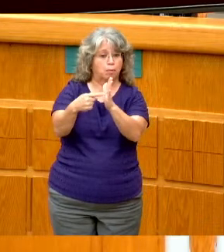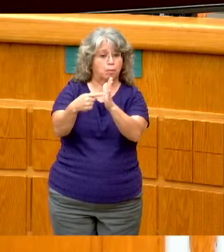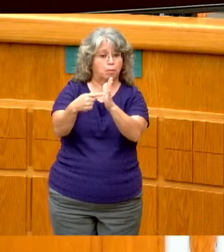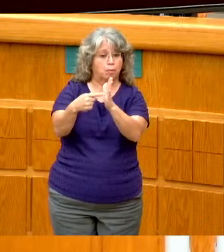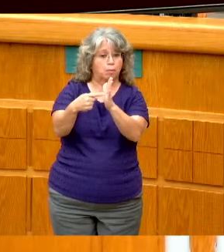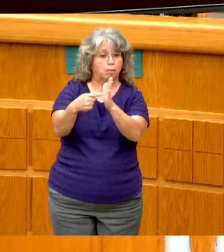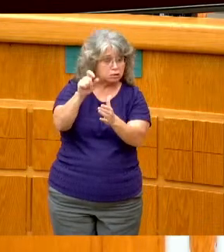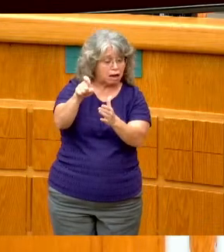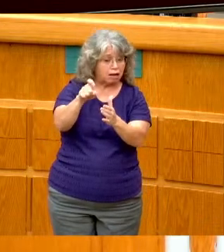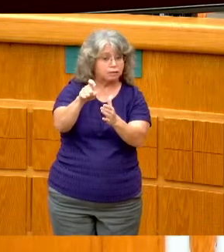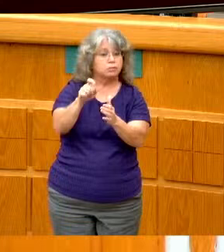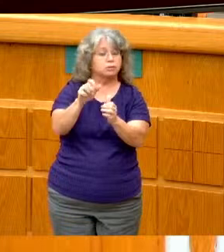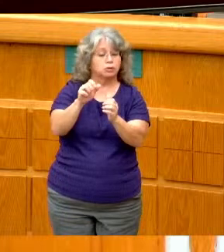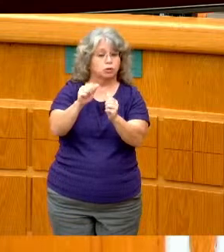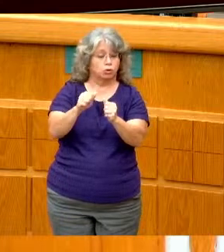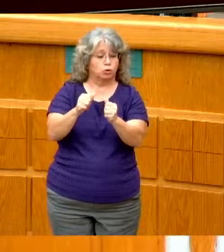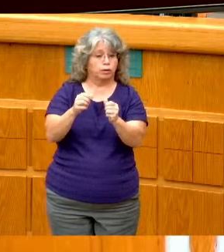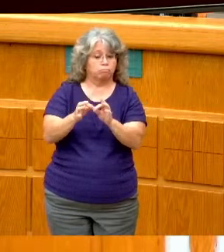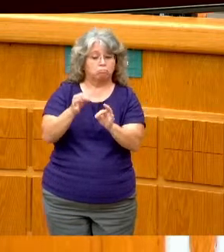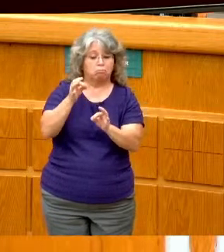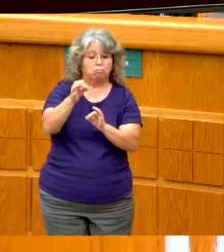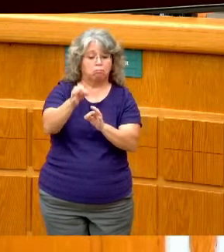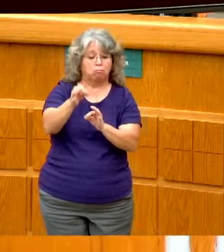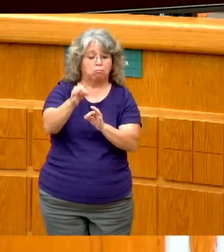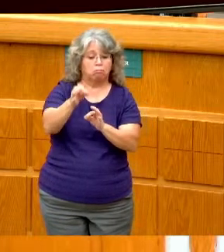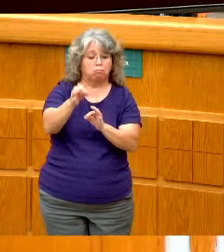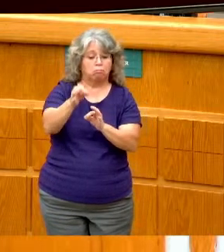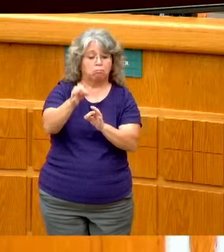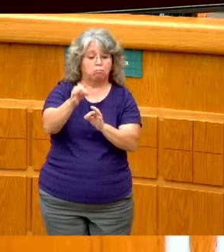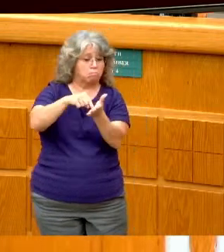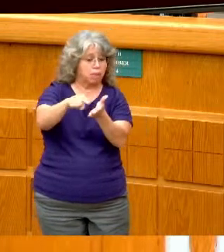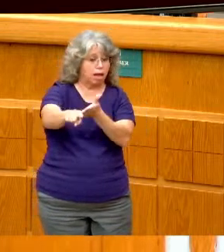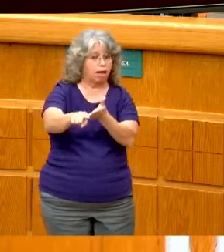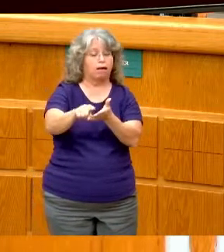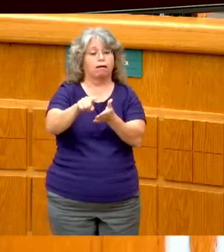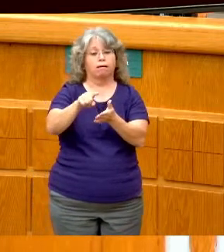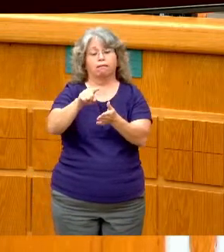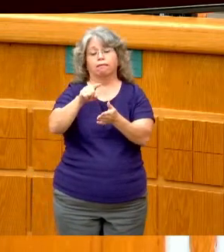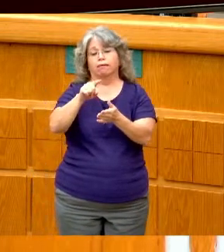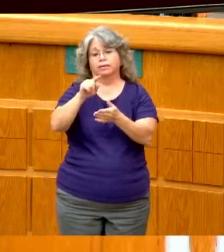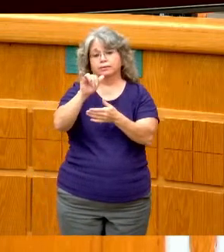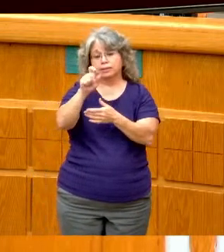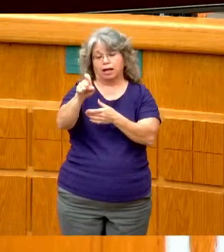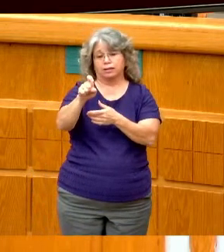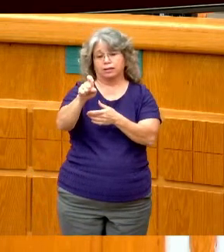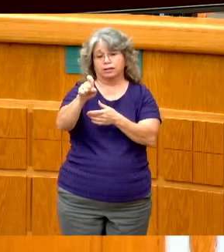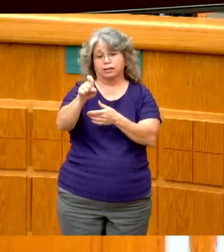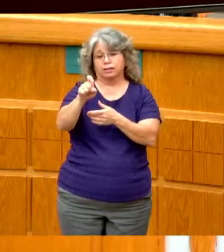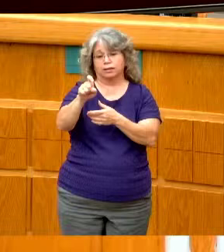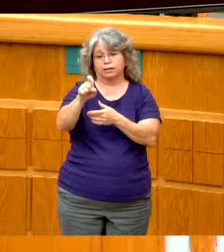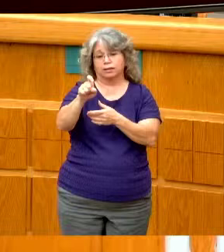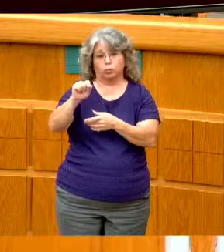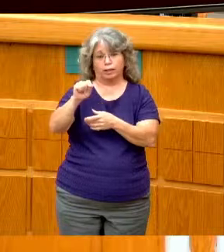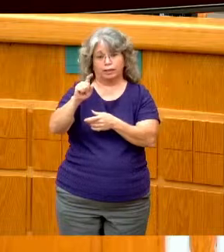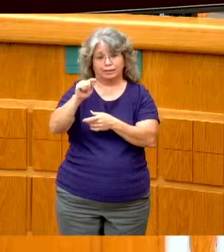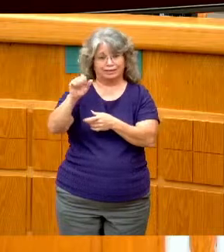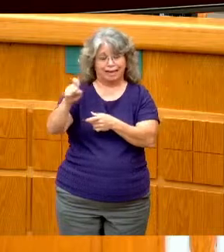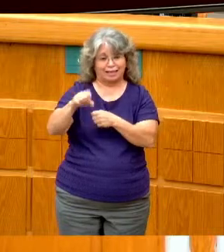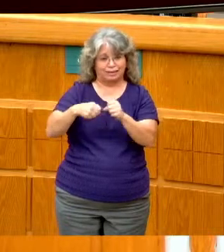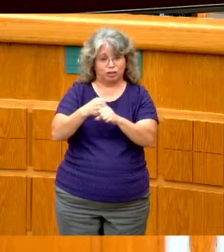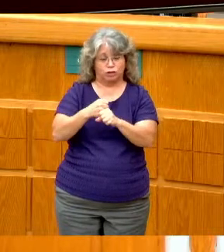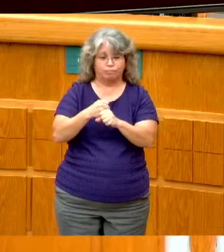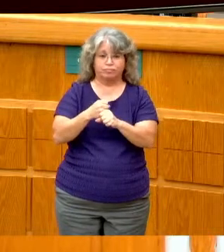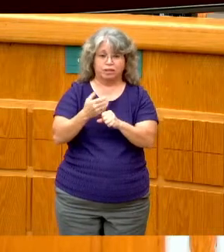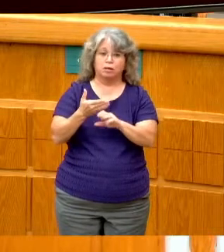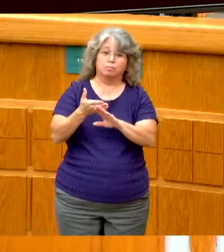if individual taxpayers can postpone both federal income tax payments for the 2020 tax year that were due on